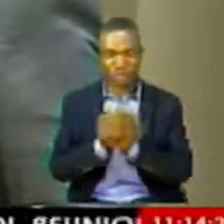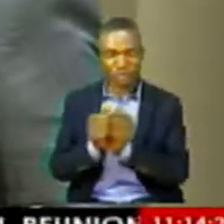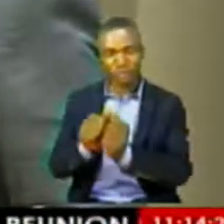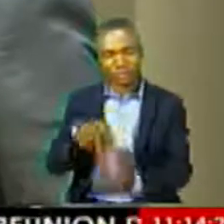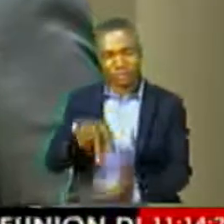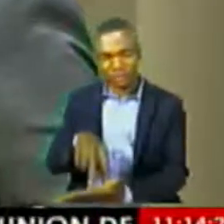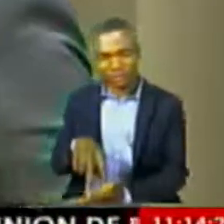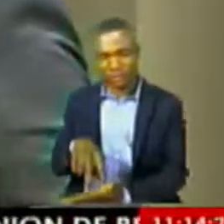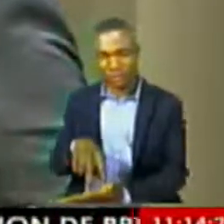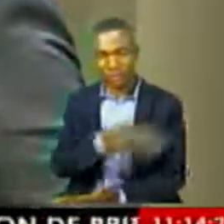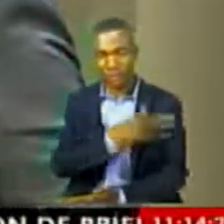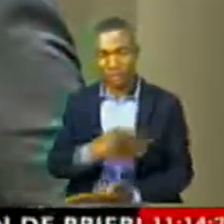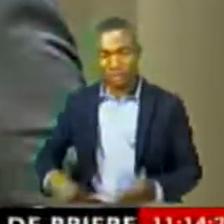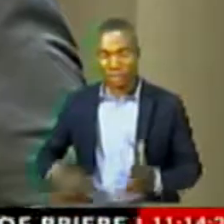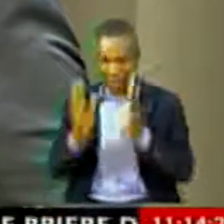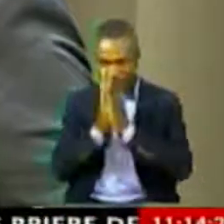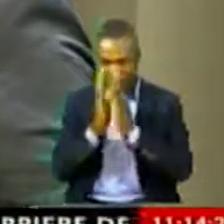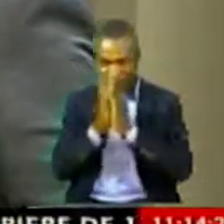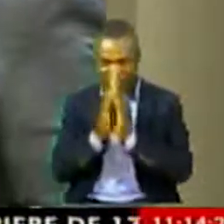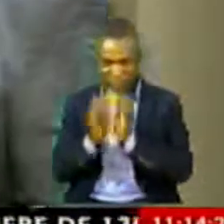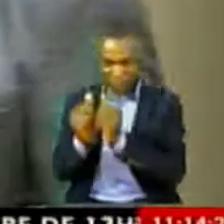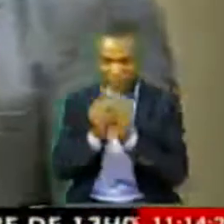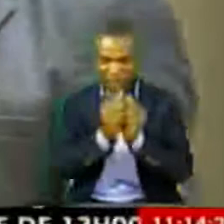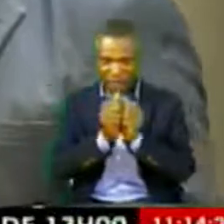disease. Let us pray.